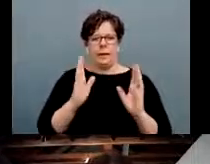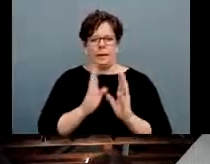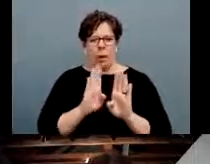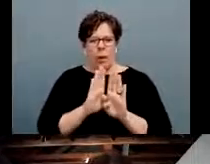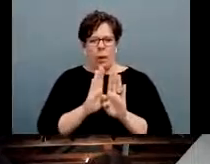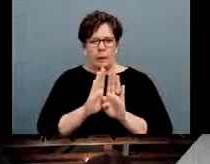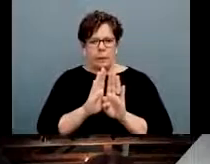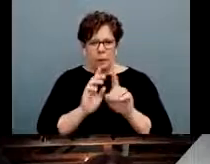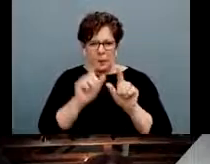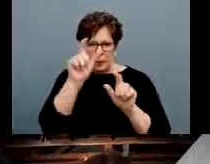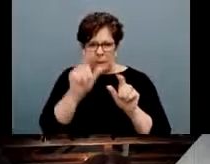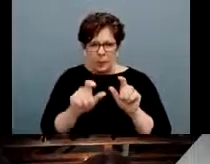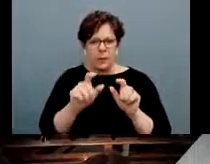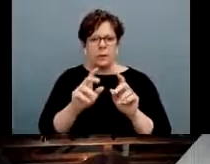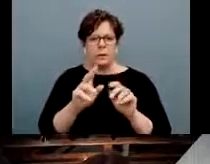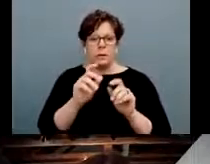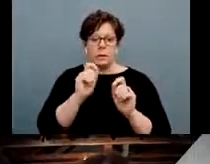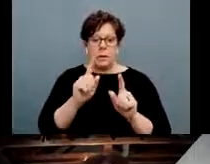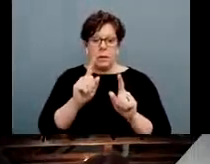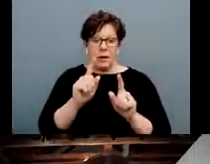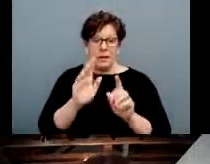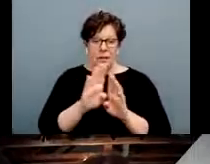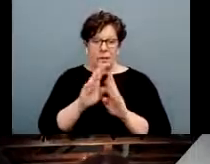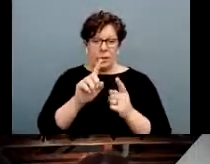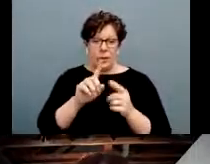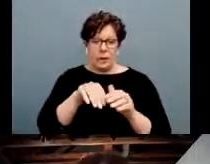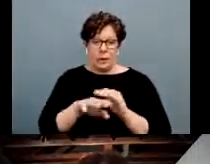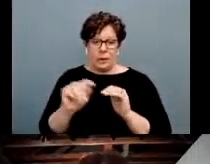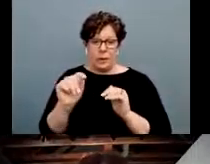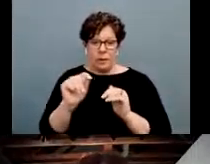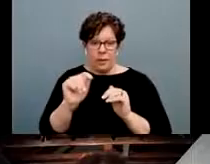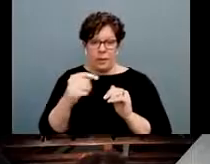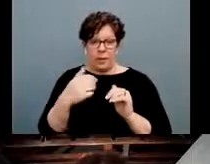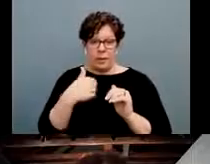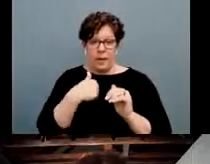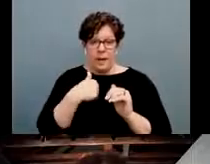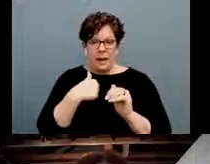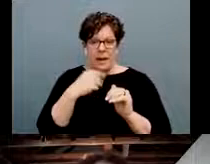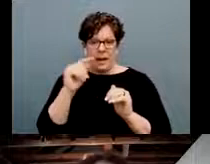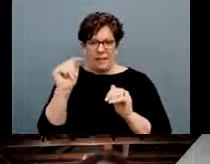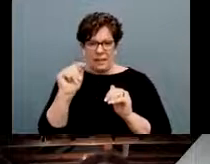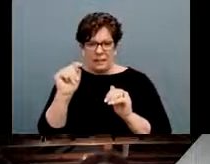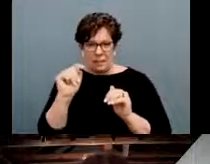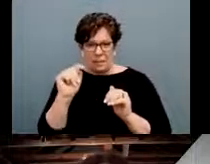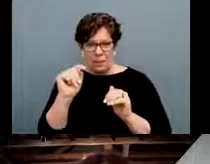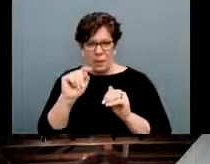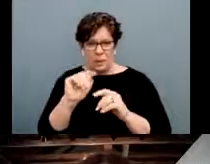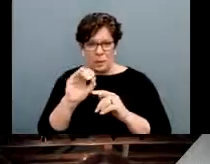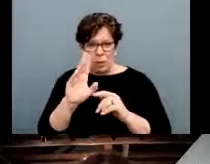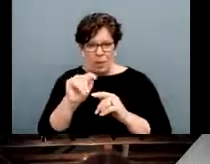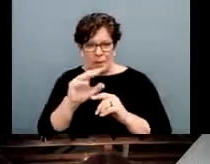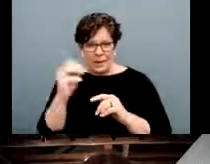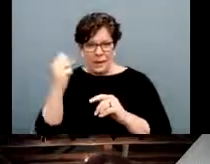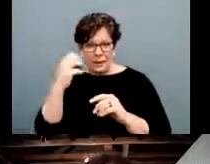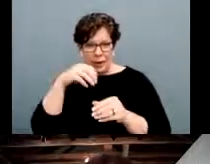actually, surprisingly, the door to a bathroom, which manages to have both a toilet and a shower in it. It's pretty amazing,